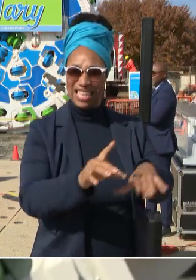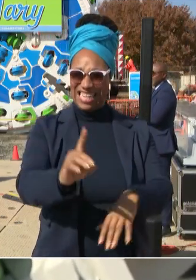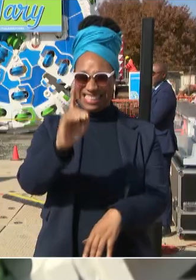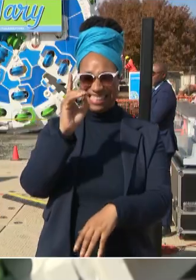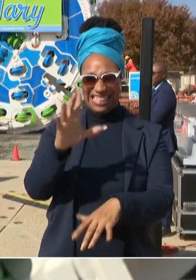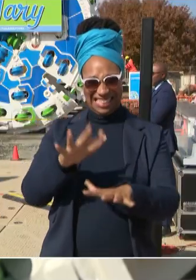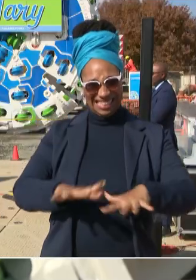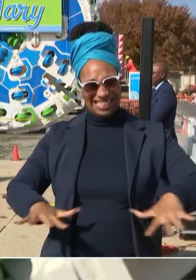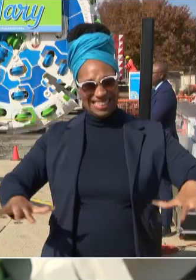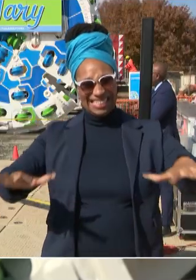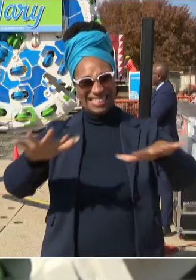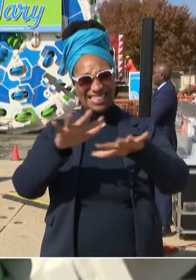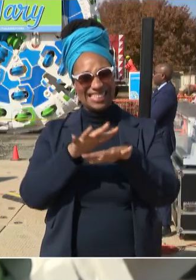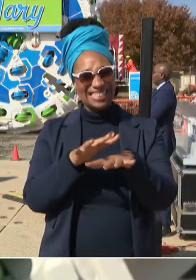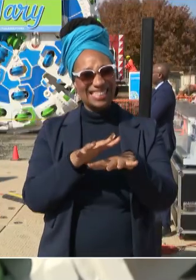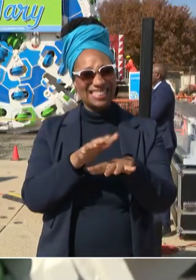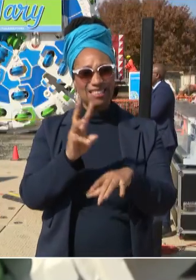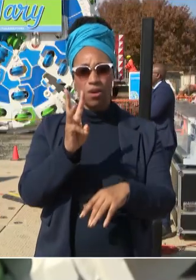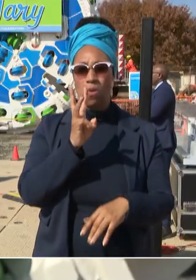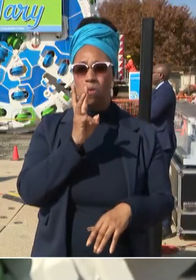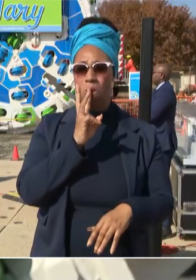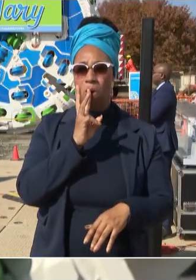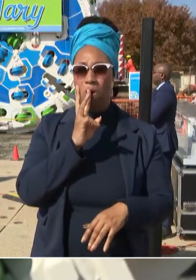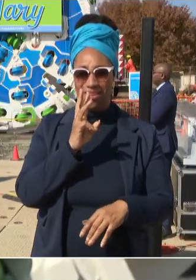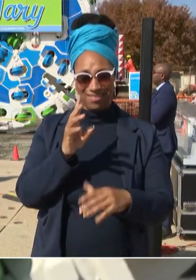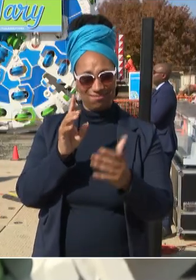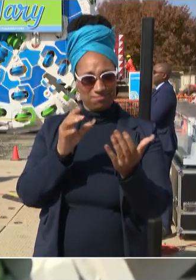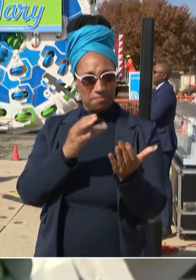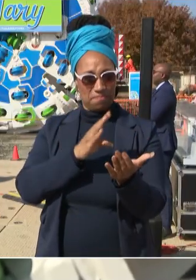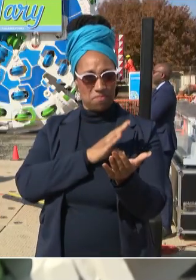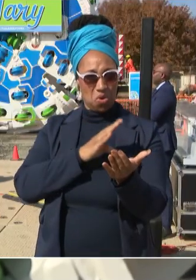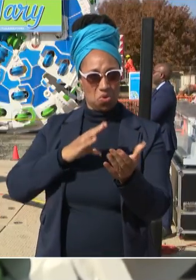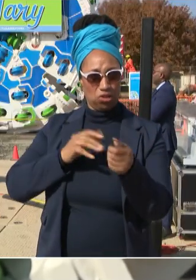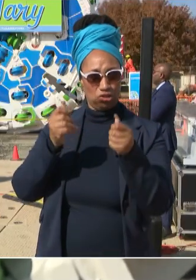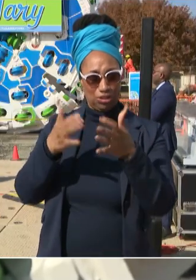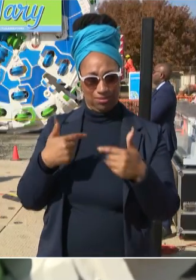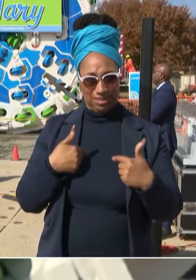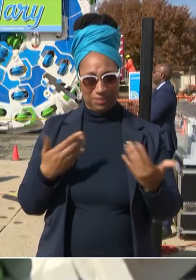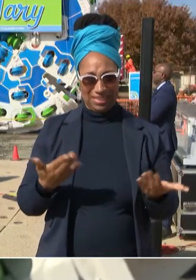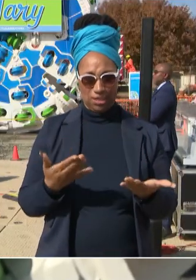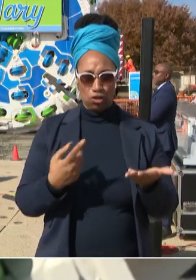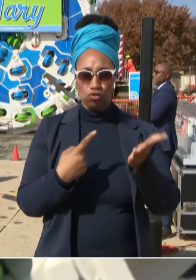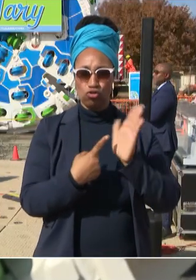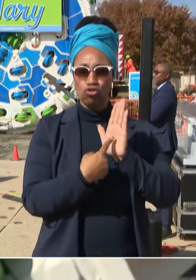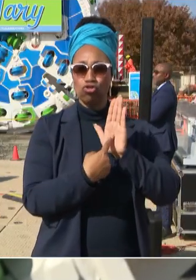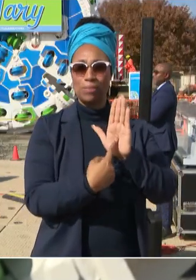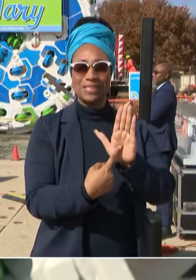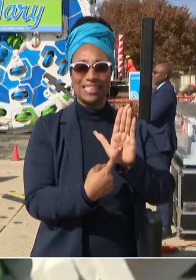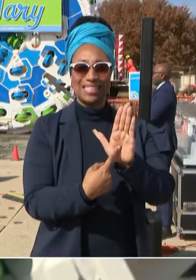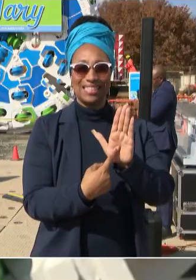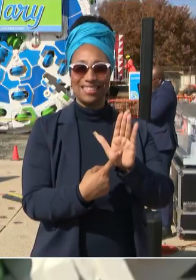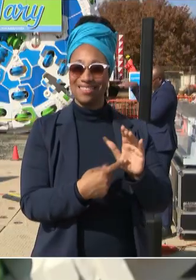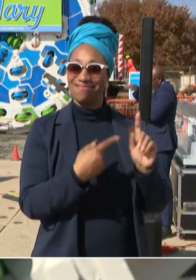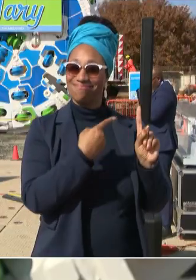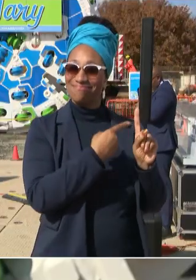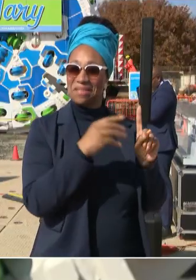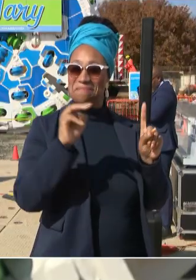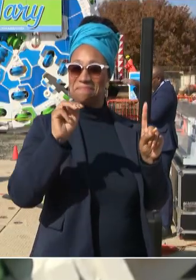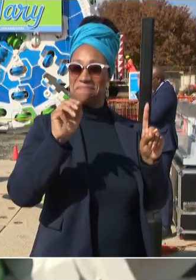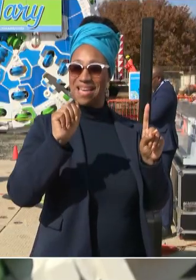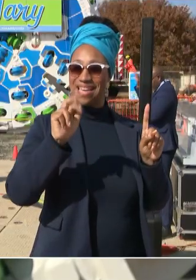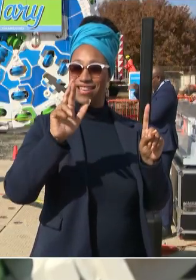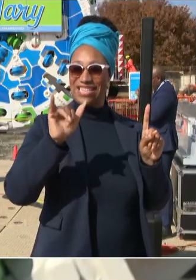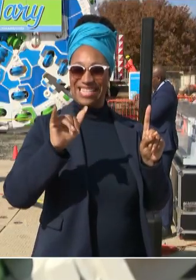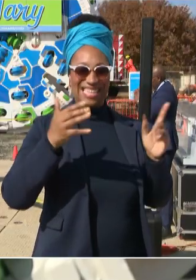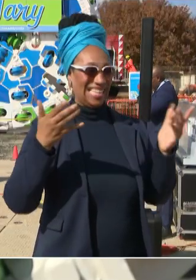Water Board of Directors, it's my honor to be here as we welcome Mary to Team Blue. Now, as board